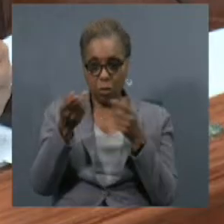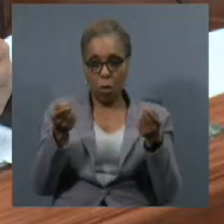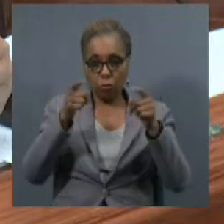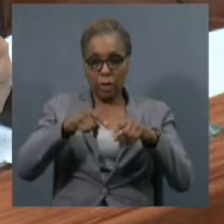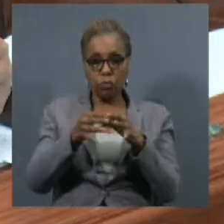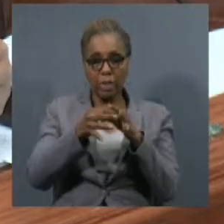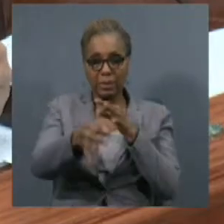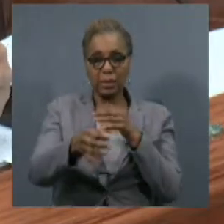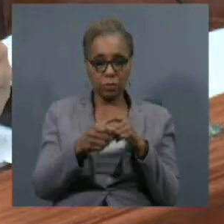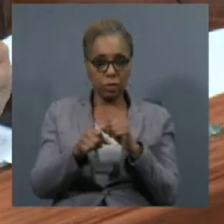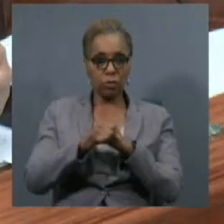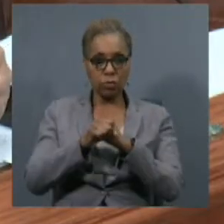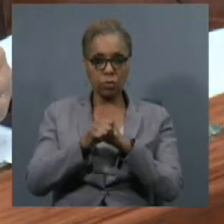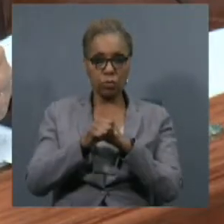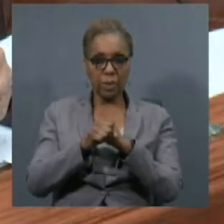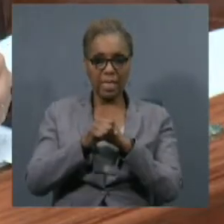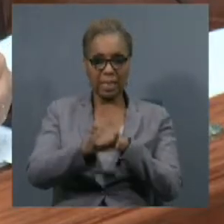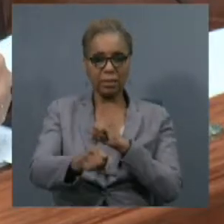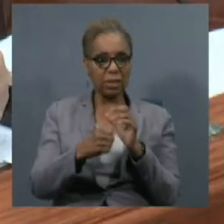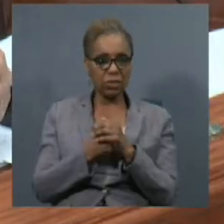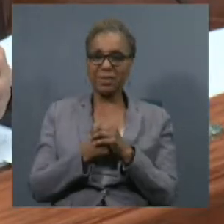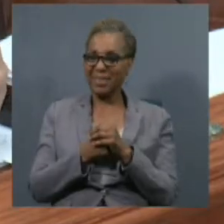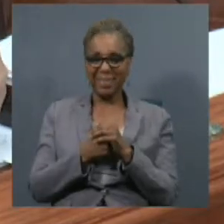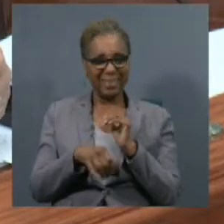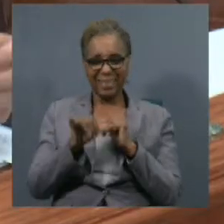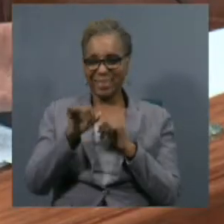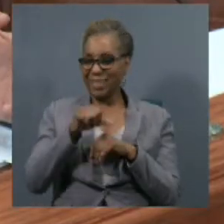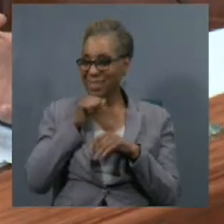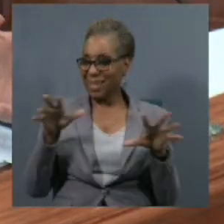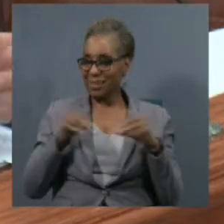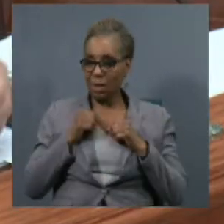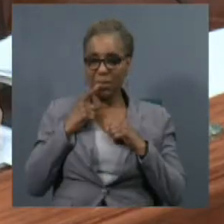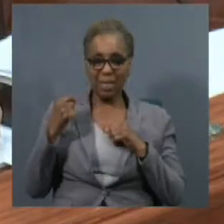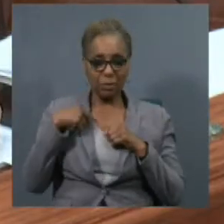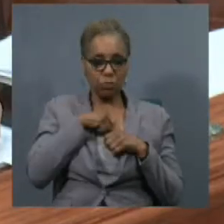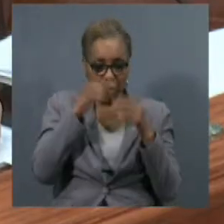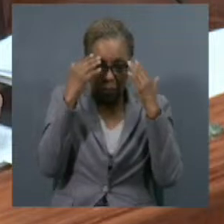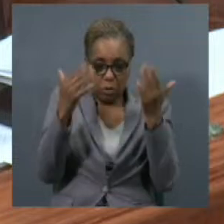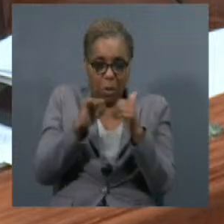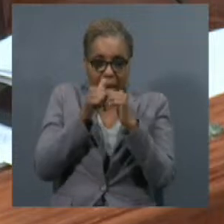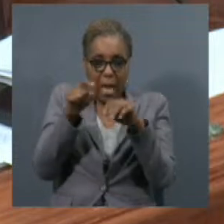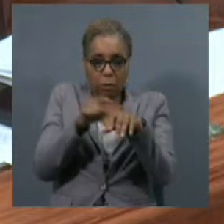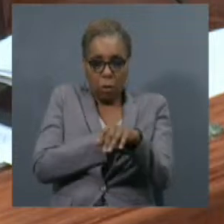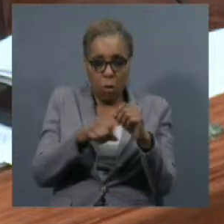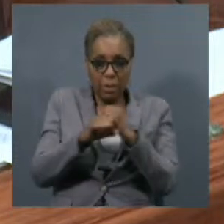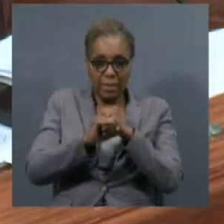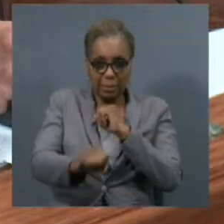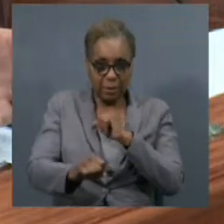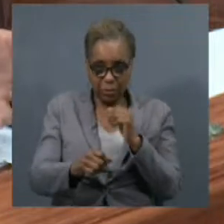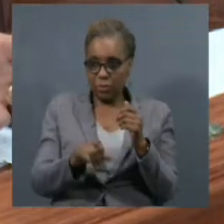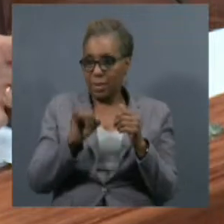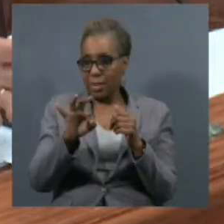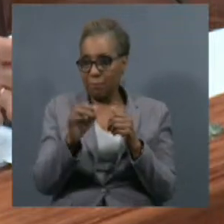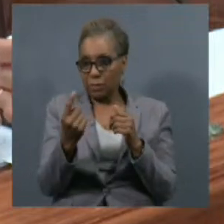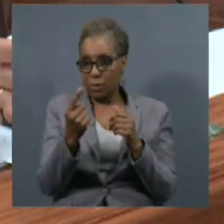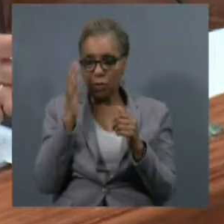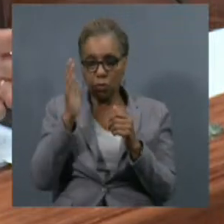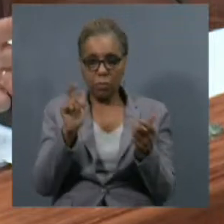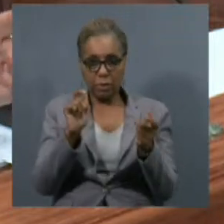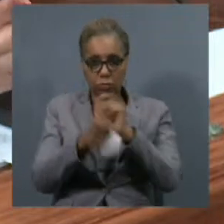And that wasn't really very attractive because we didn't know how long an extension it would be, and we didn't know if anything would be